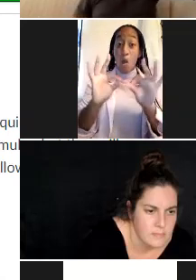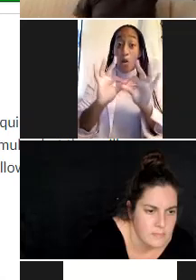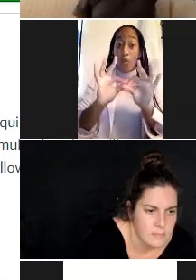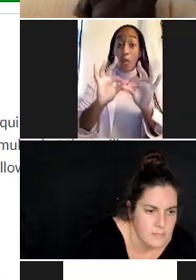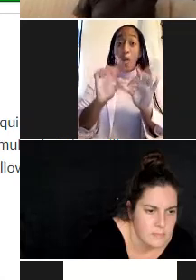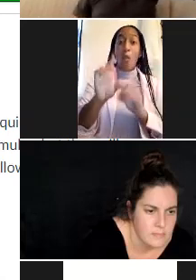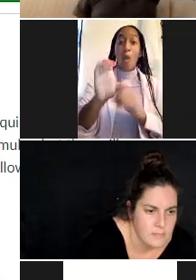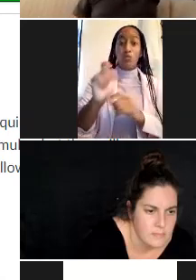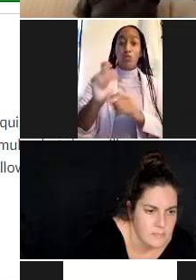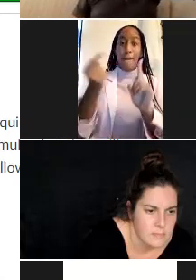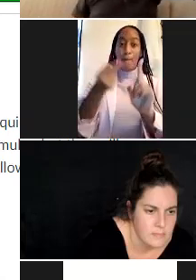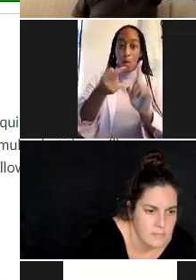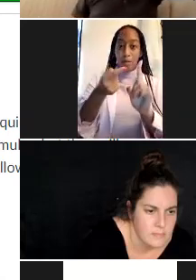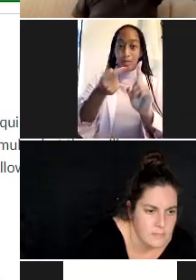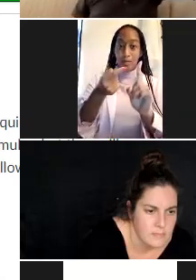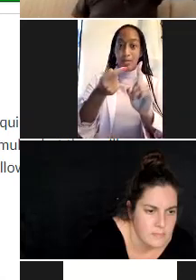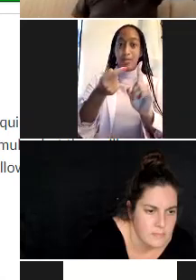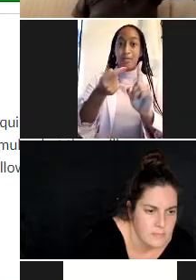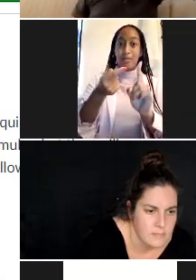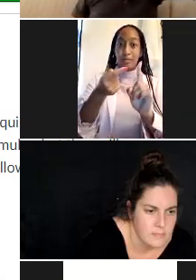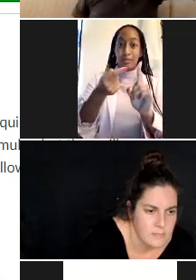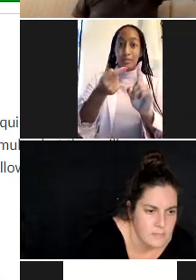indicated. And roughly